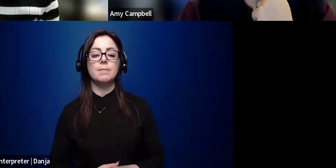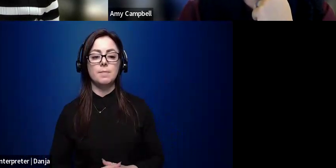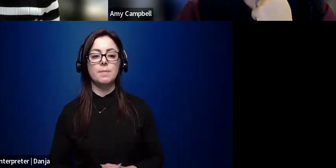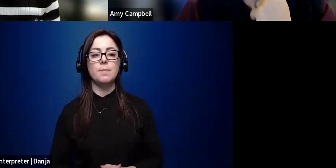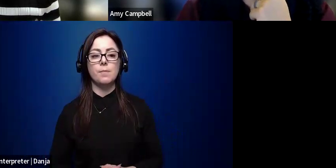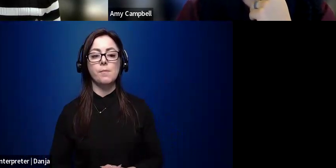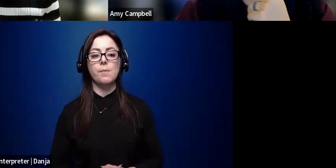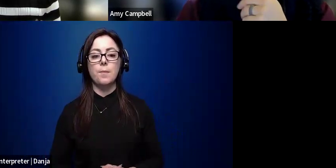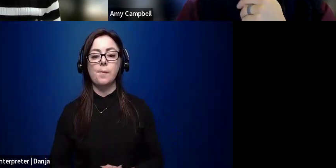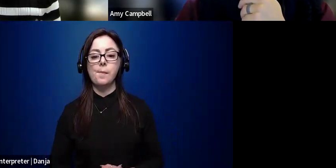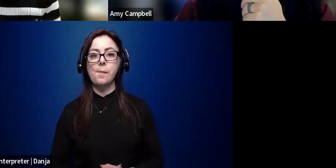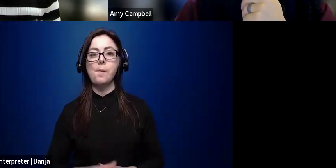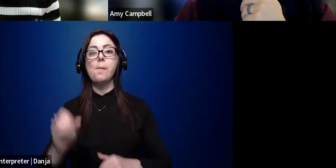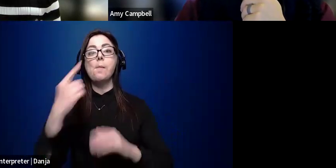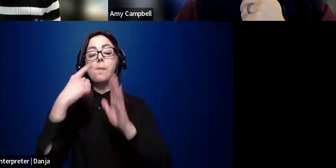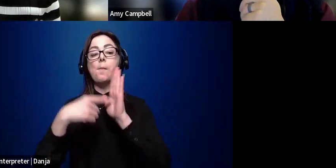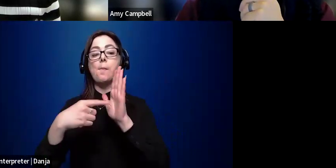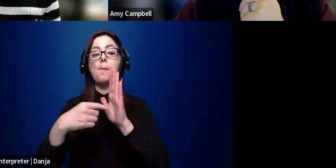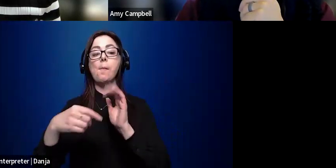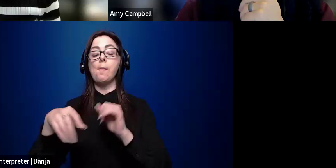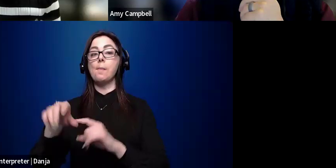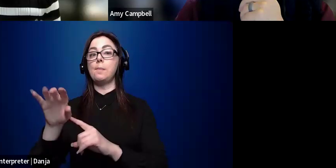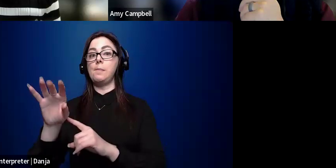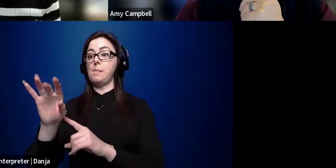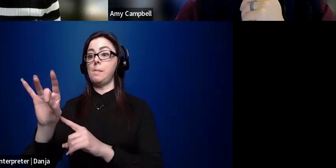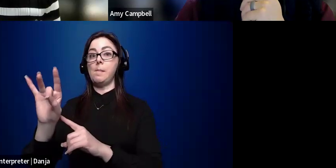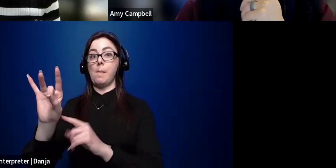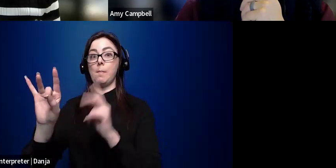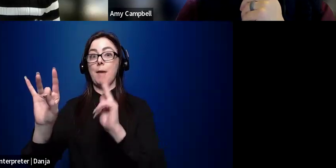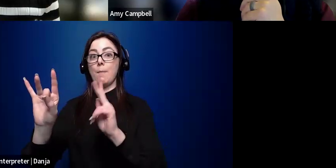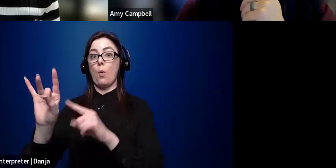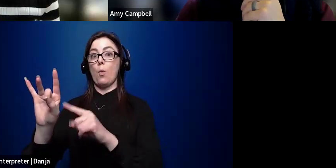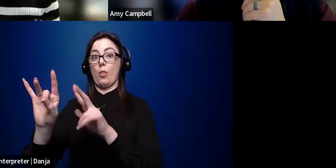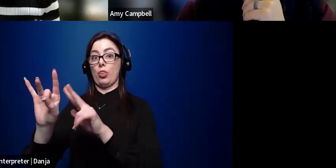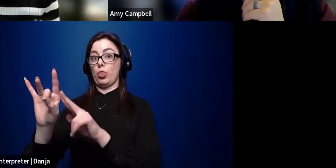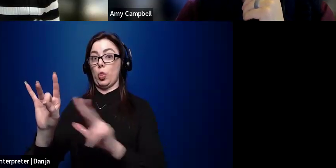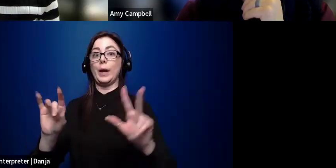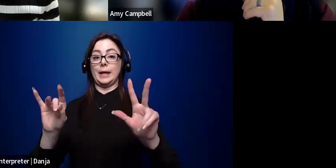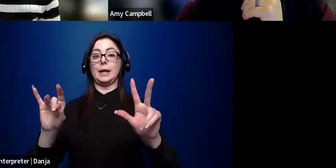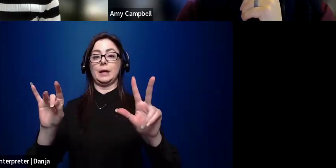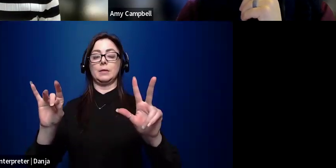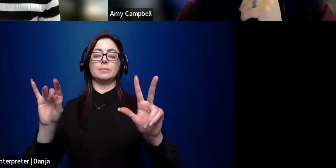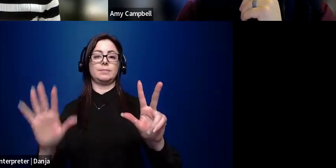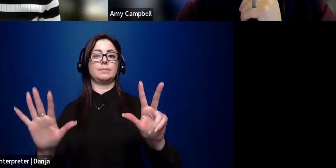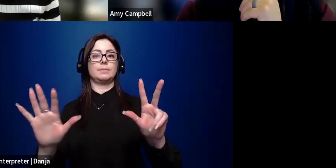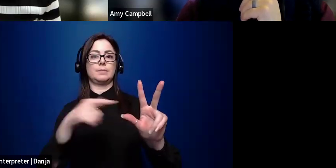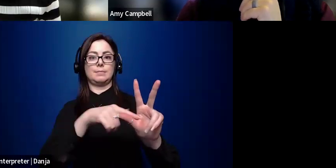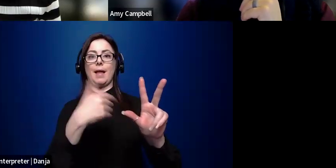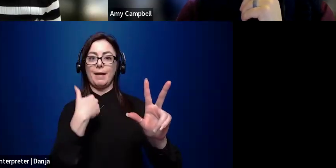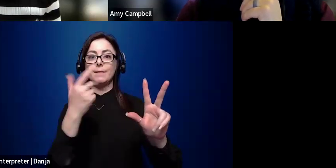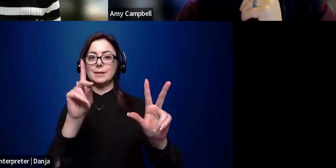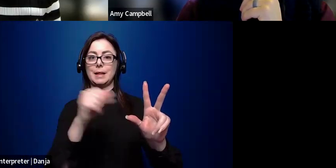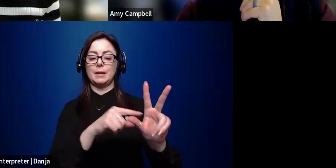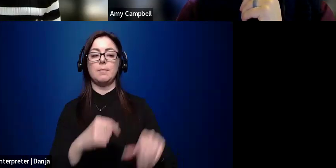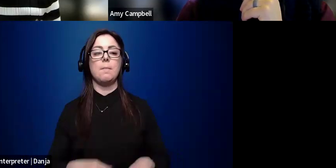So 3 and 8 people with disabilities, and we're going to talk pretty specifically today about people with disabilities. And